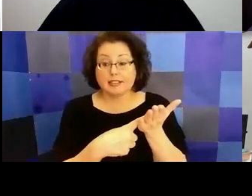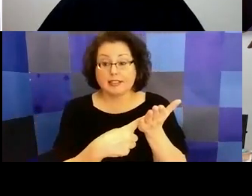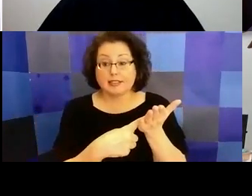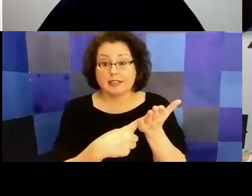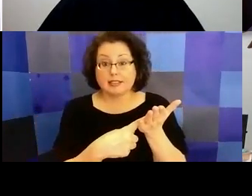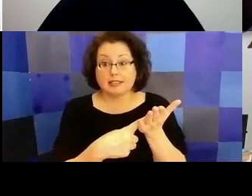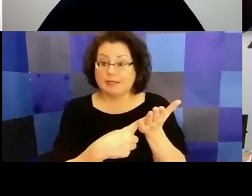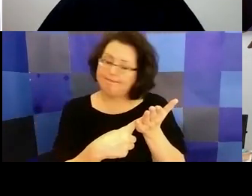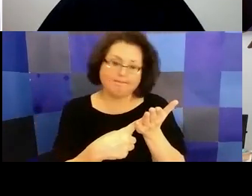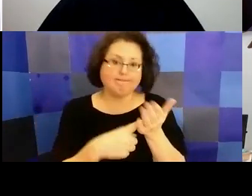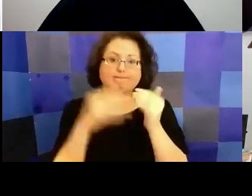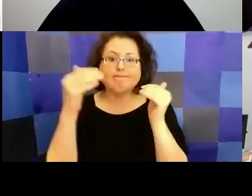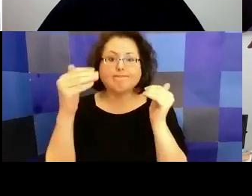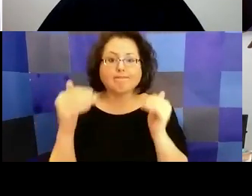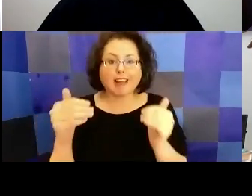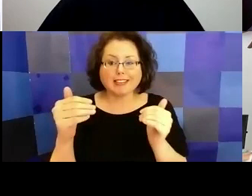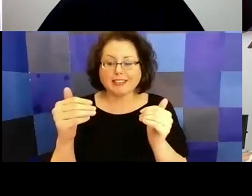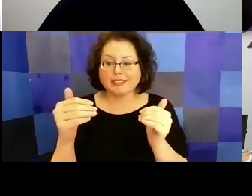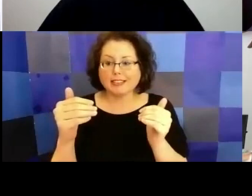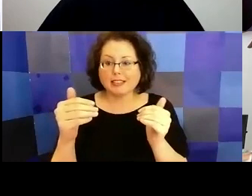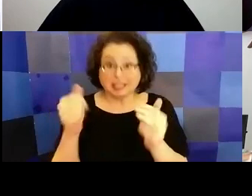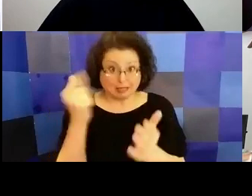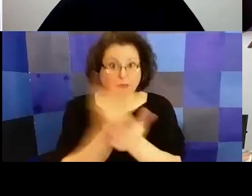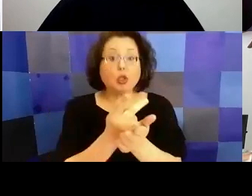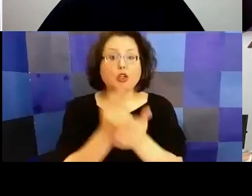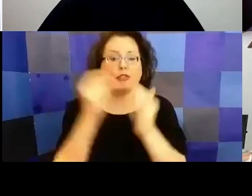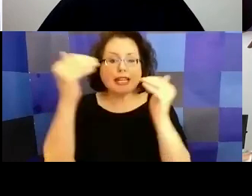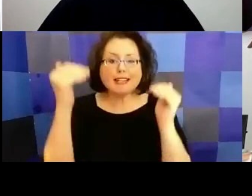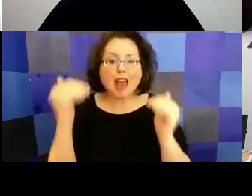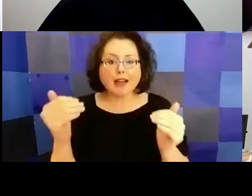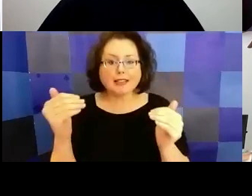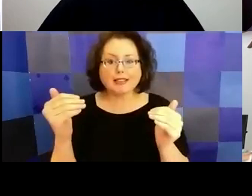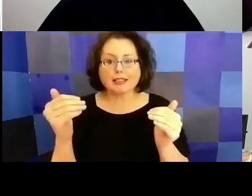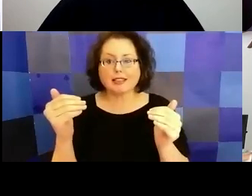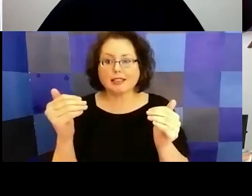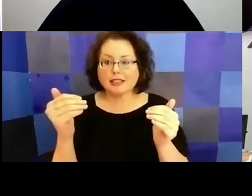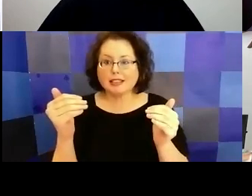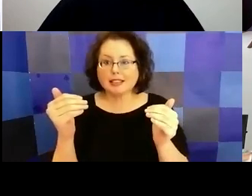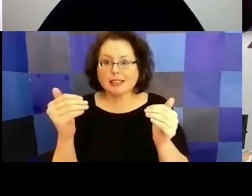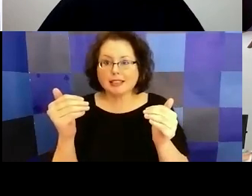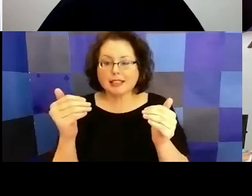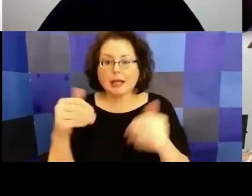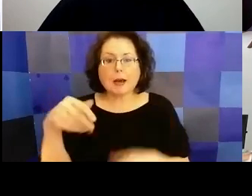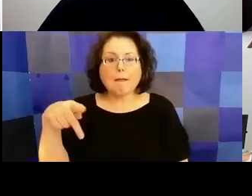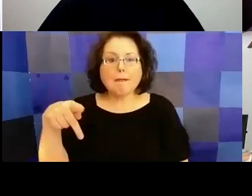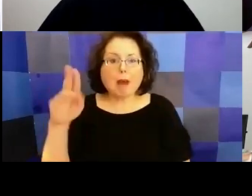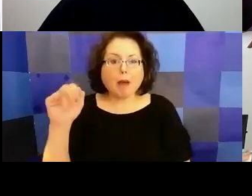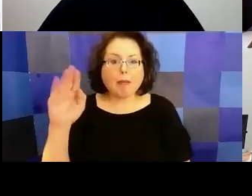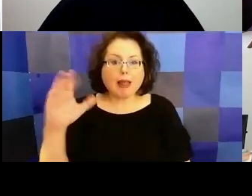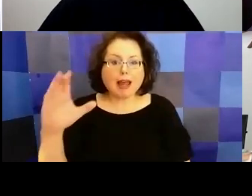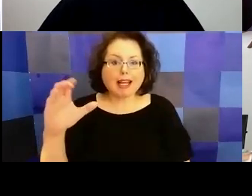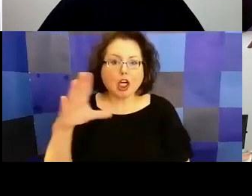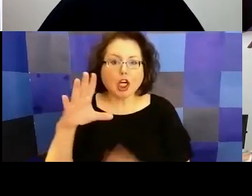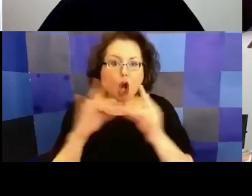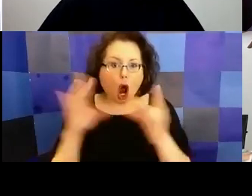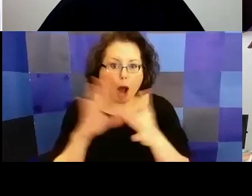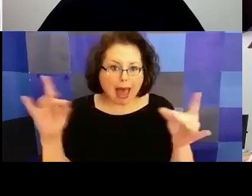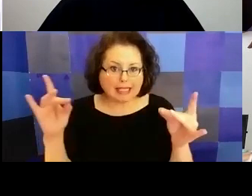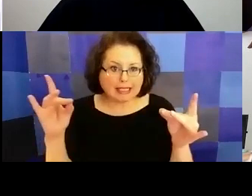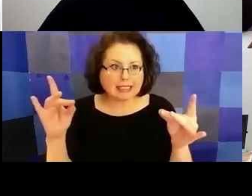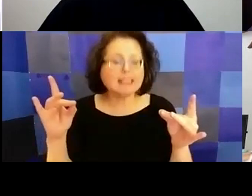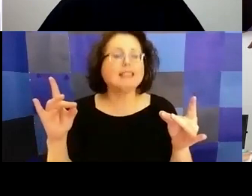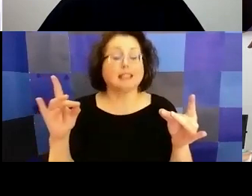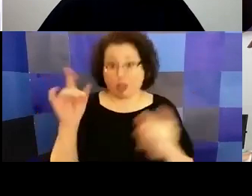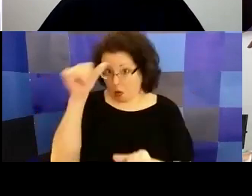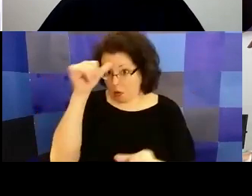Our next thing, it's approved. Our next order of business is public comment. I would like to